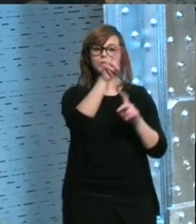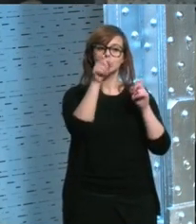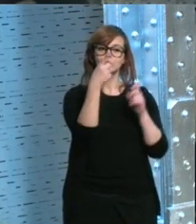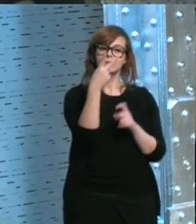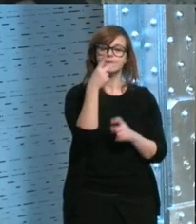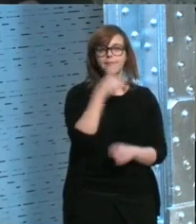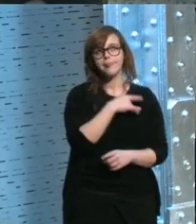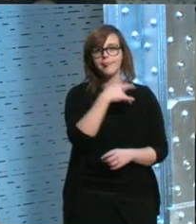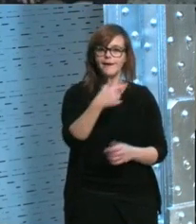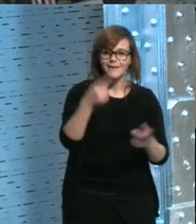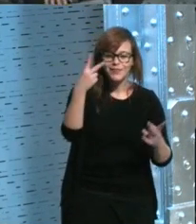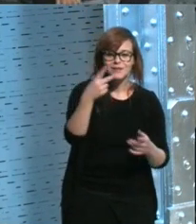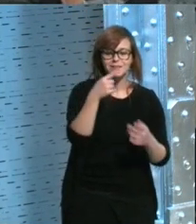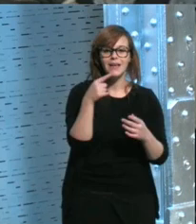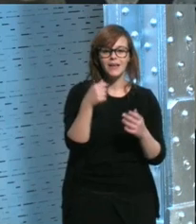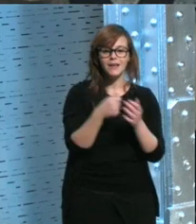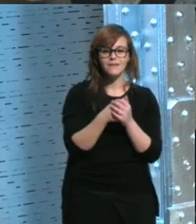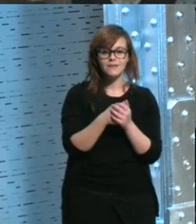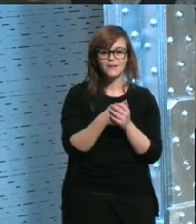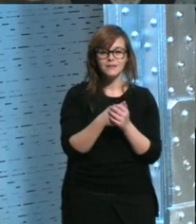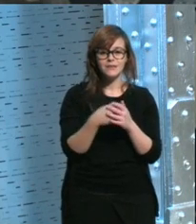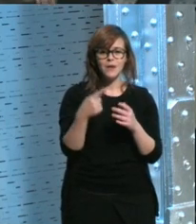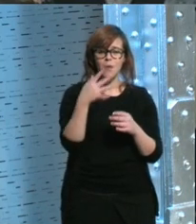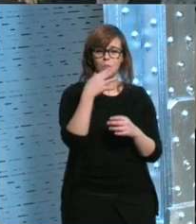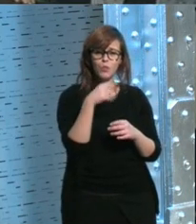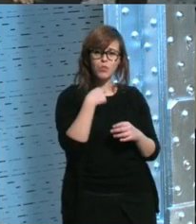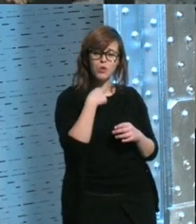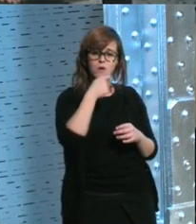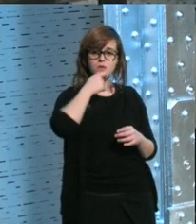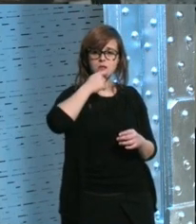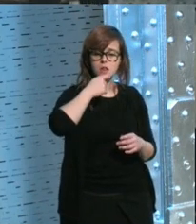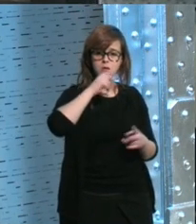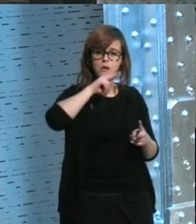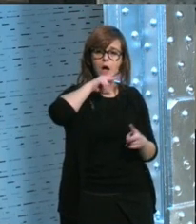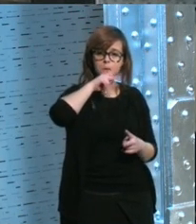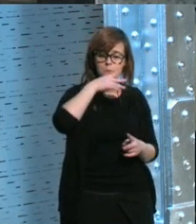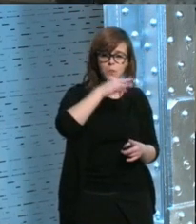Dos, venga. ¿Será que yo podría hablar inglés? Sure.